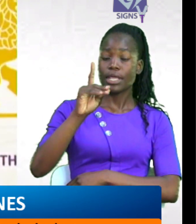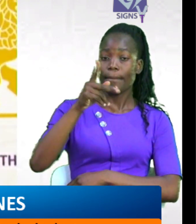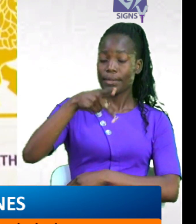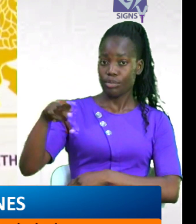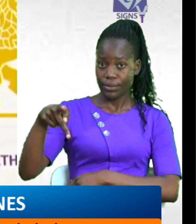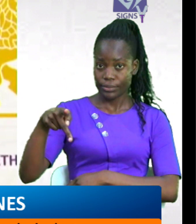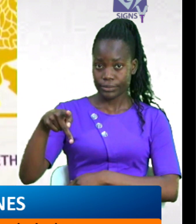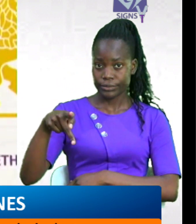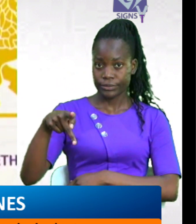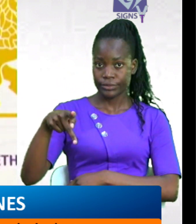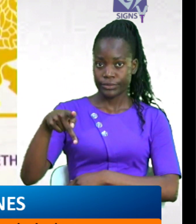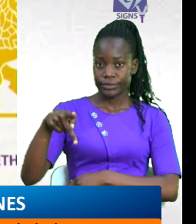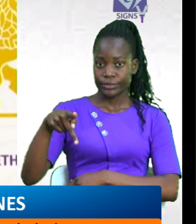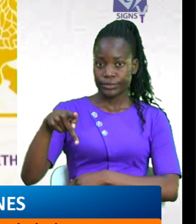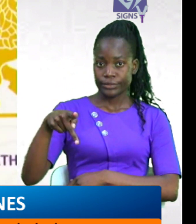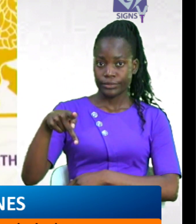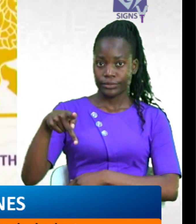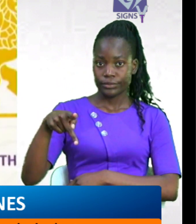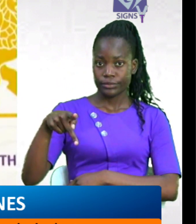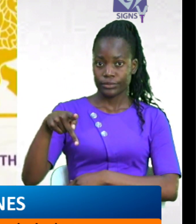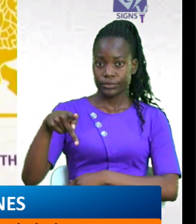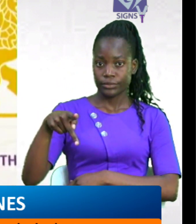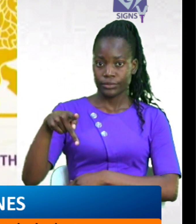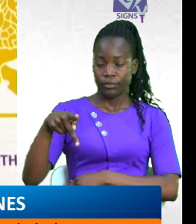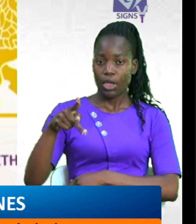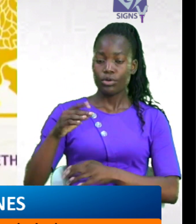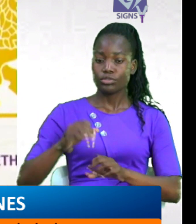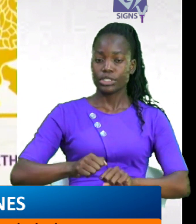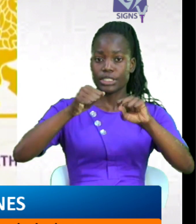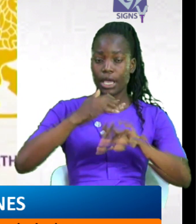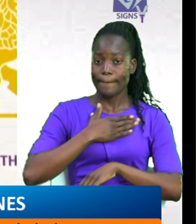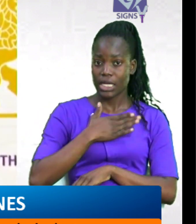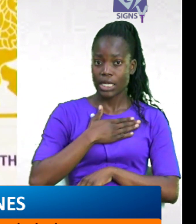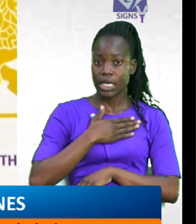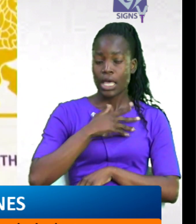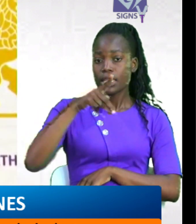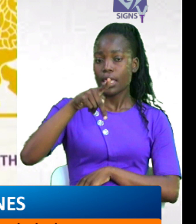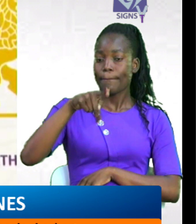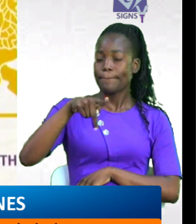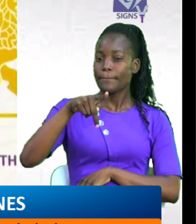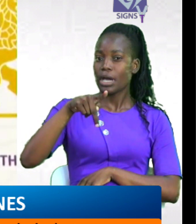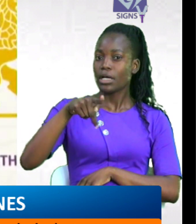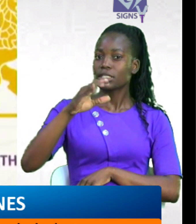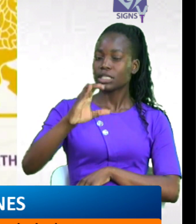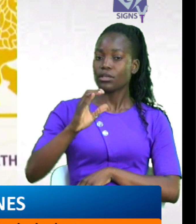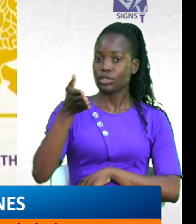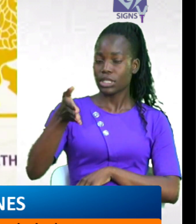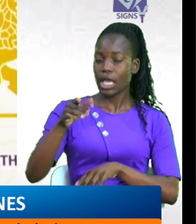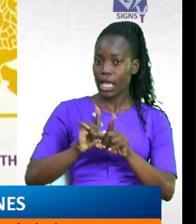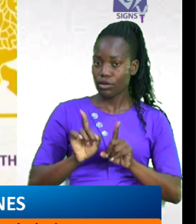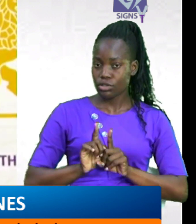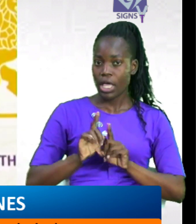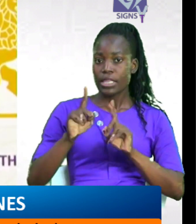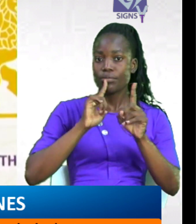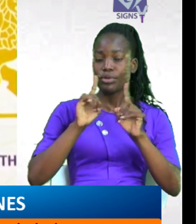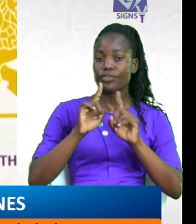700 of us cannot stop them because we cannot be everywhere. Yesterday, I witnessed the swearing of the DPP. I was